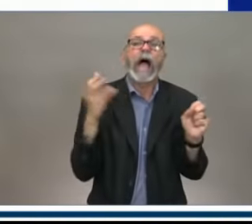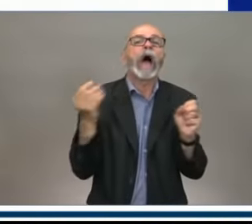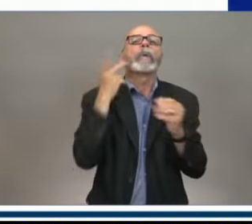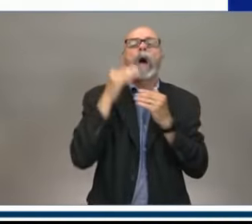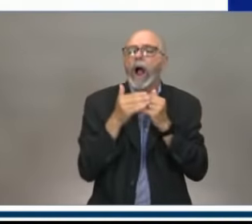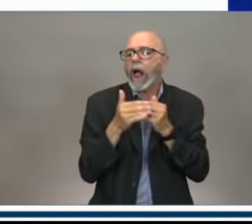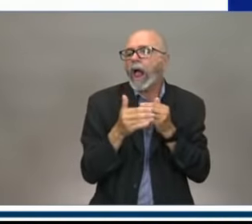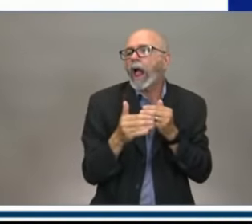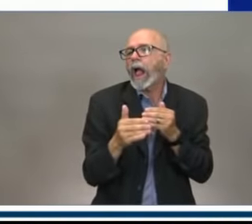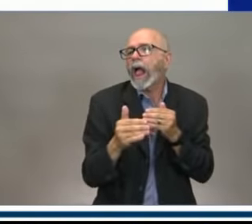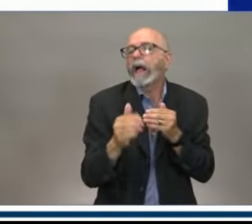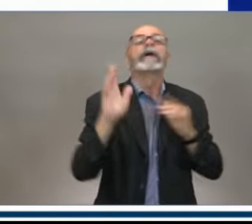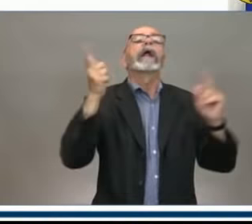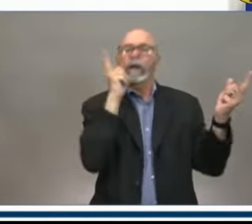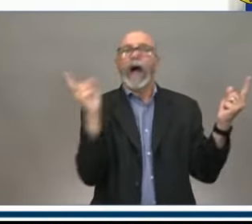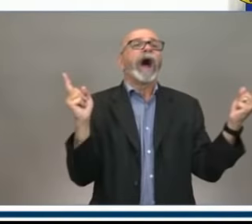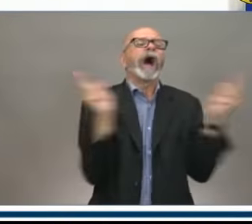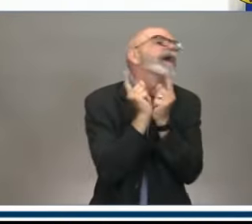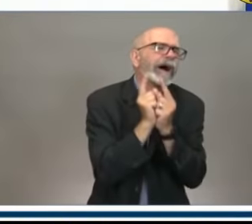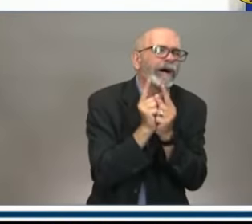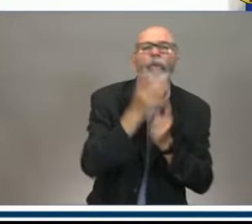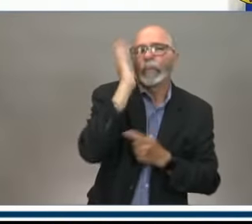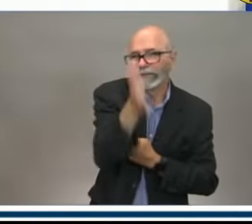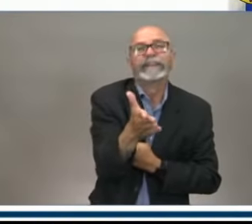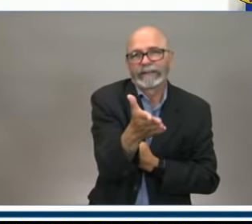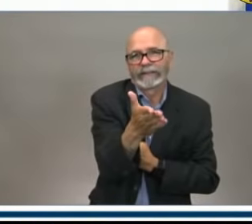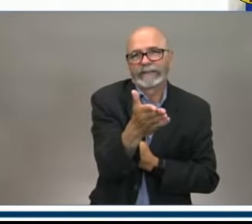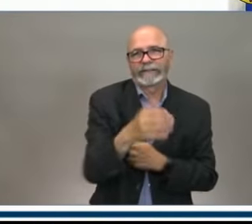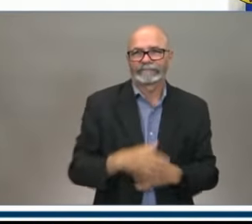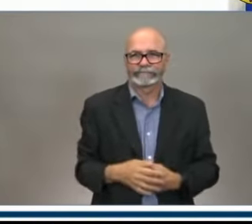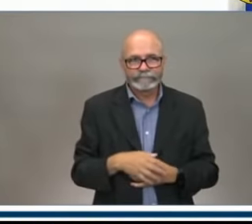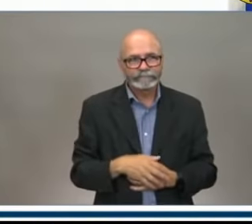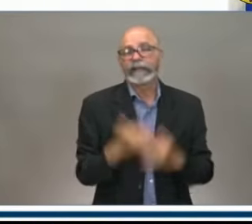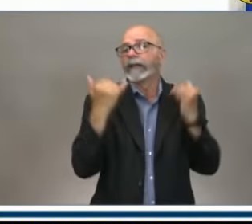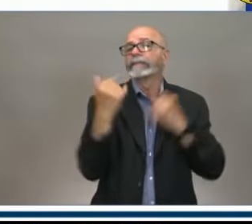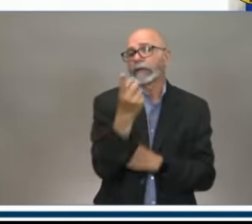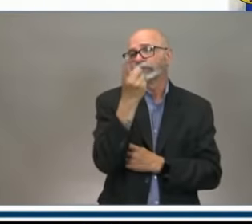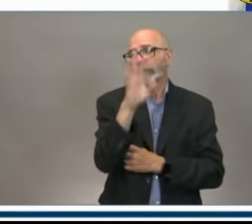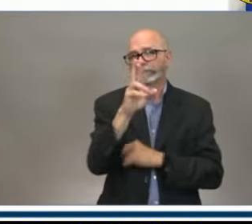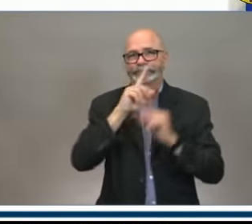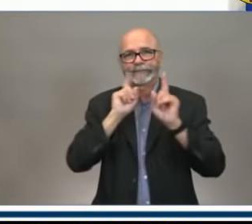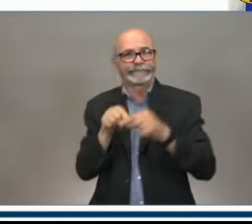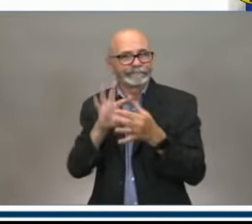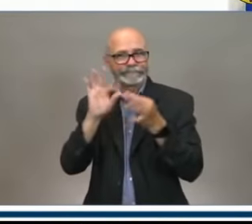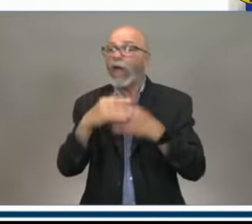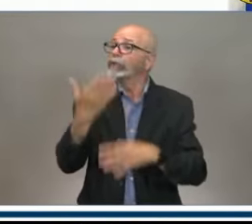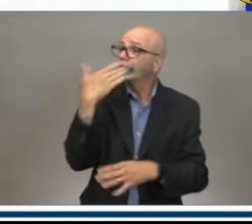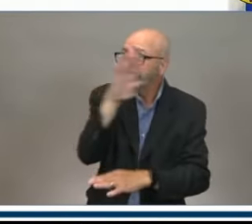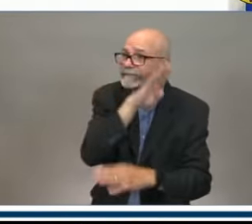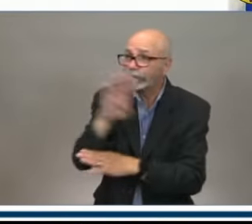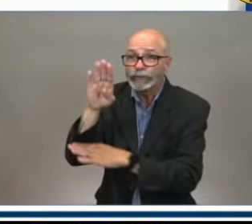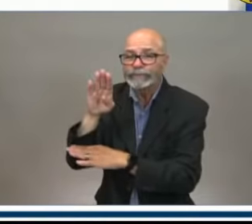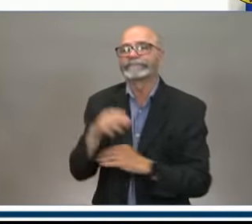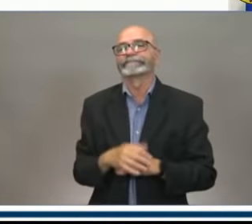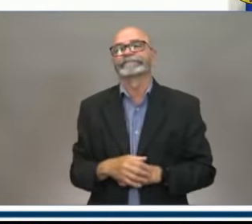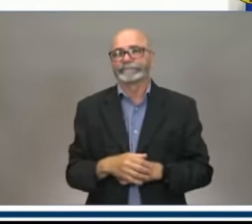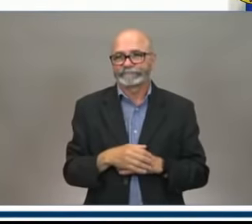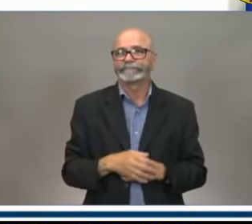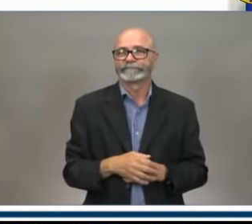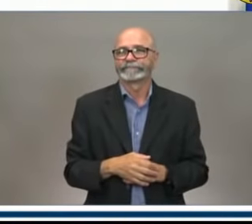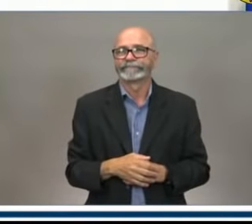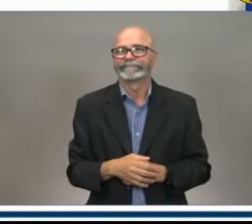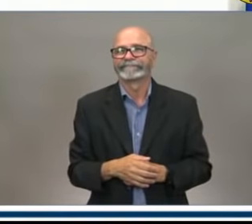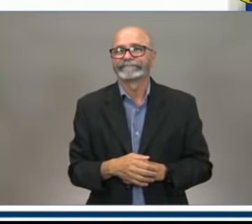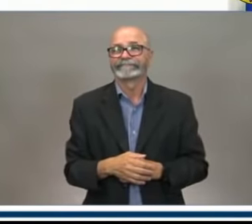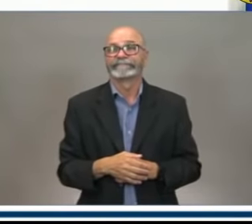Dr. Strang. Thank you, Premier. Good afternoon, everybody. As I mentioned yesterday, the public health team has